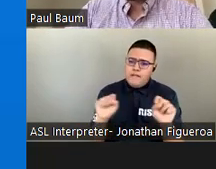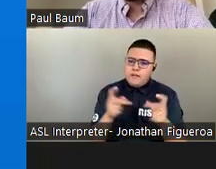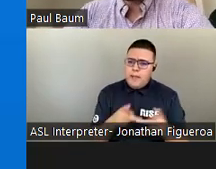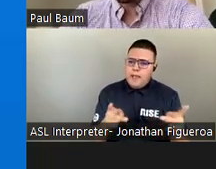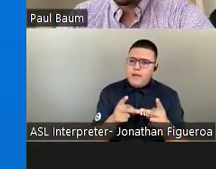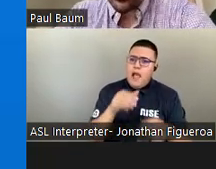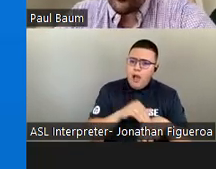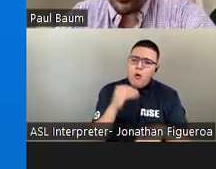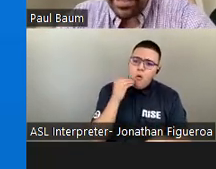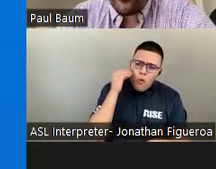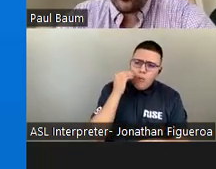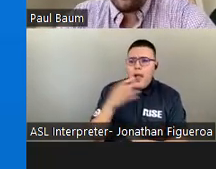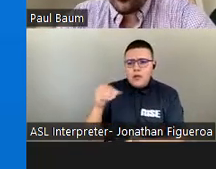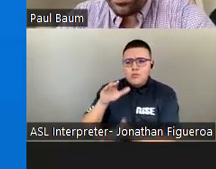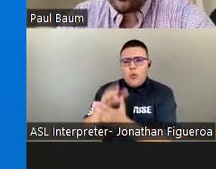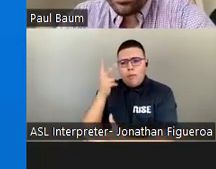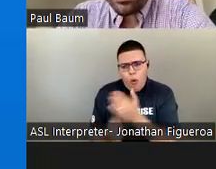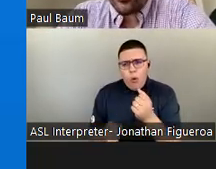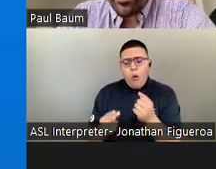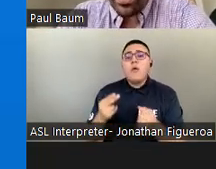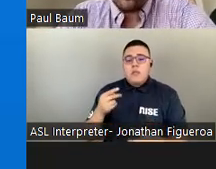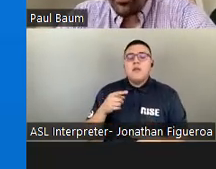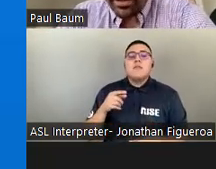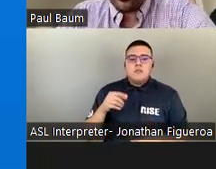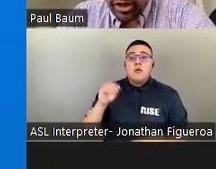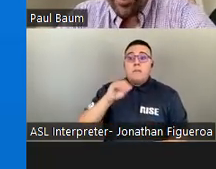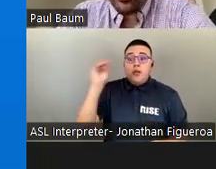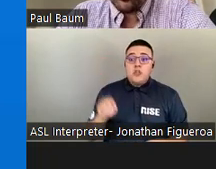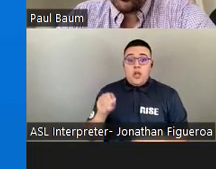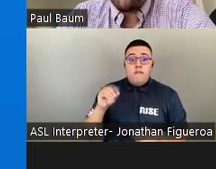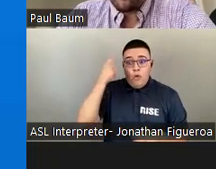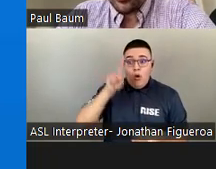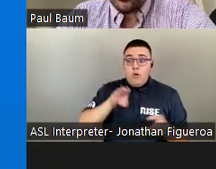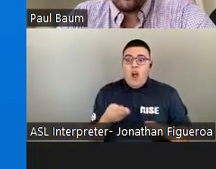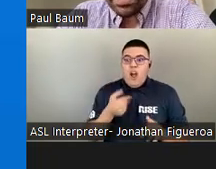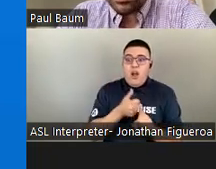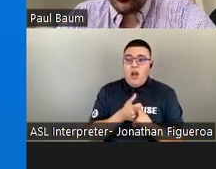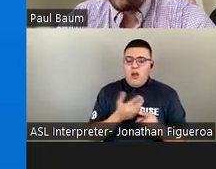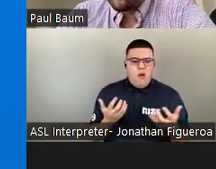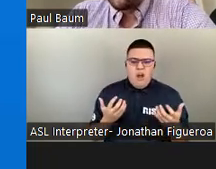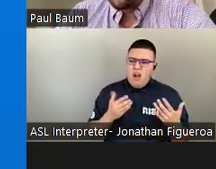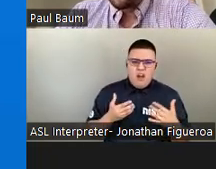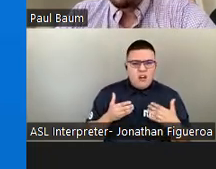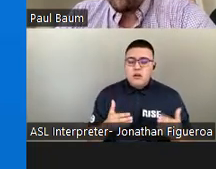space at home, I believe that the suicide rate will drop from that abysmal